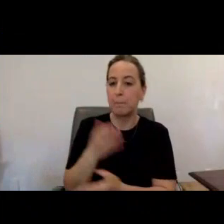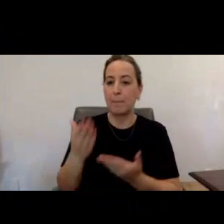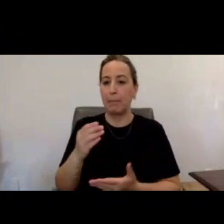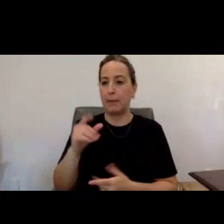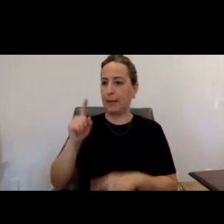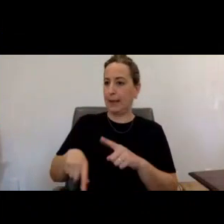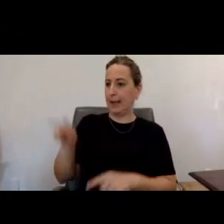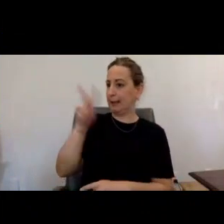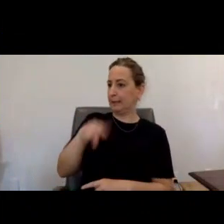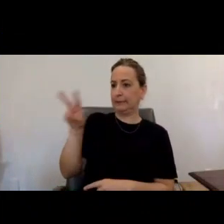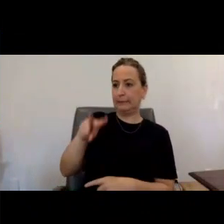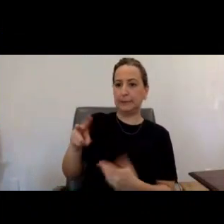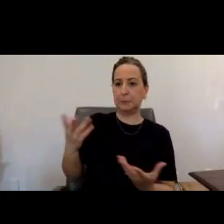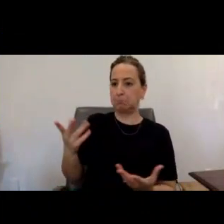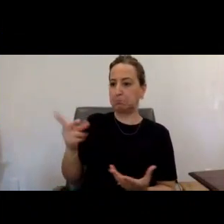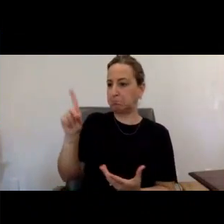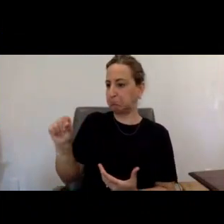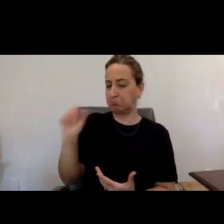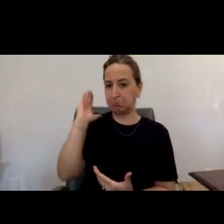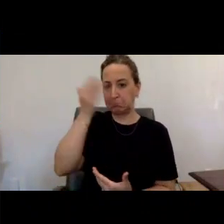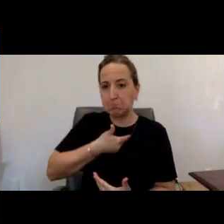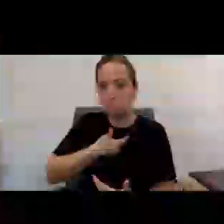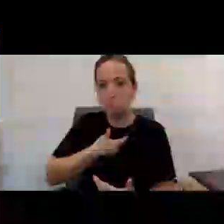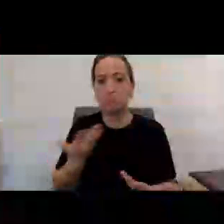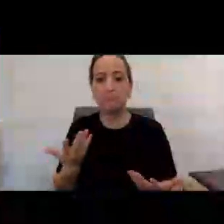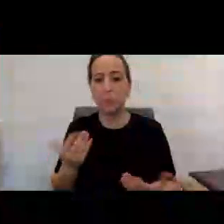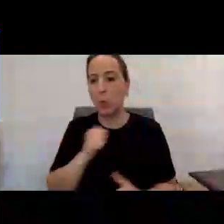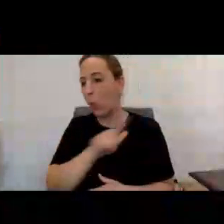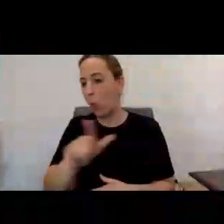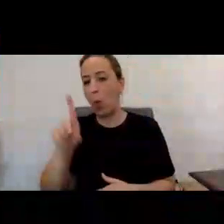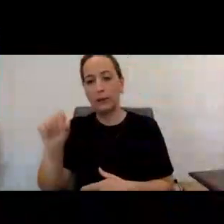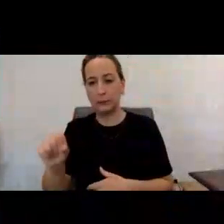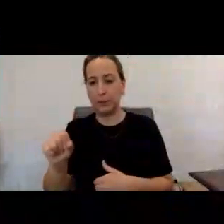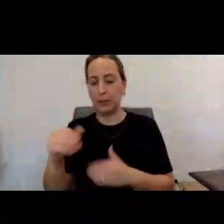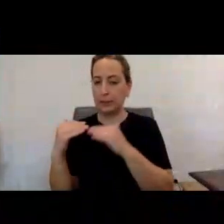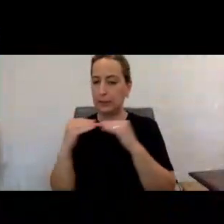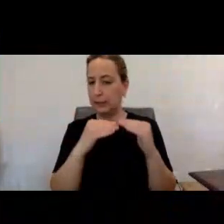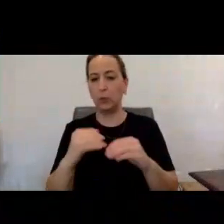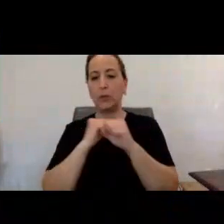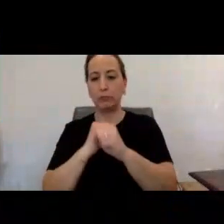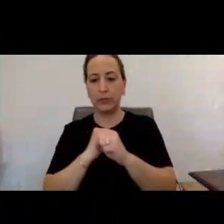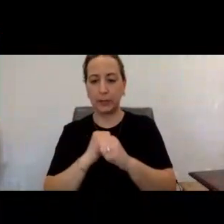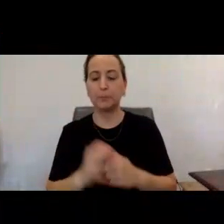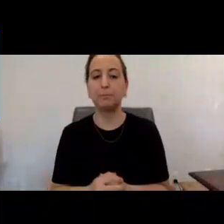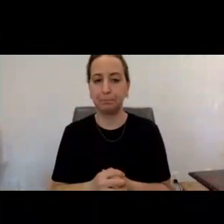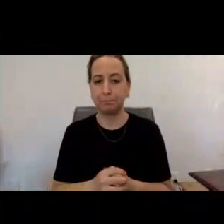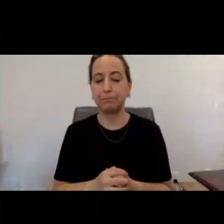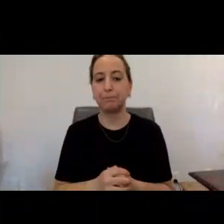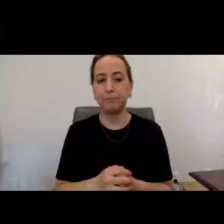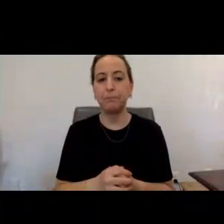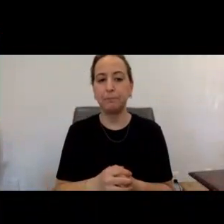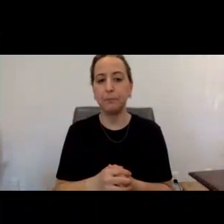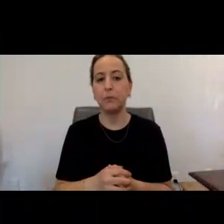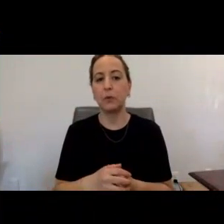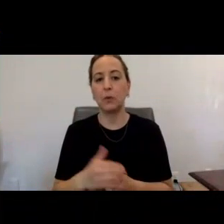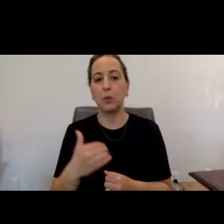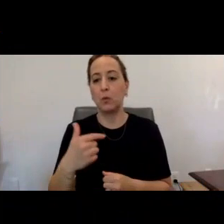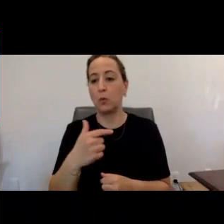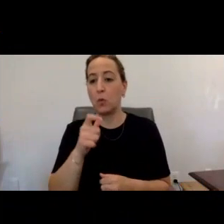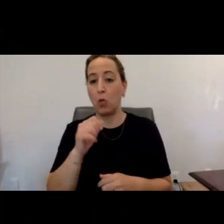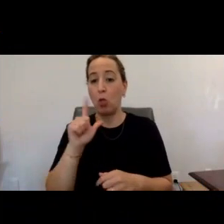of disabilities are equally protected under our laws. So fair housing laws protect those who have a